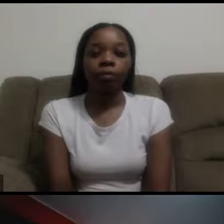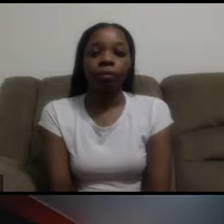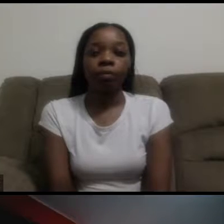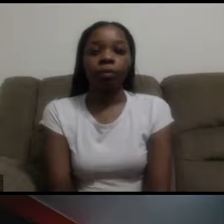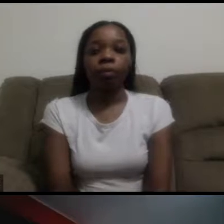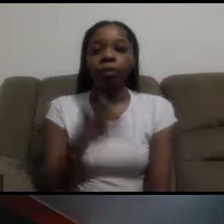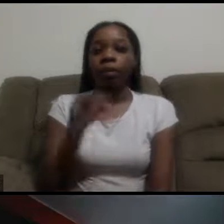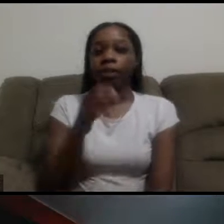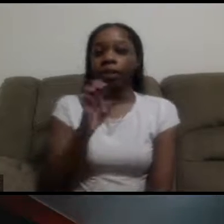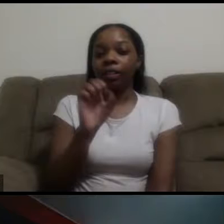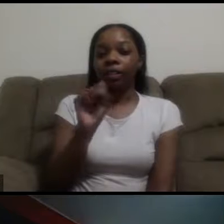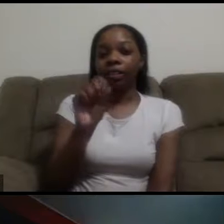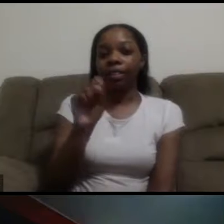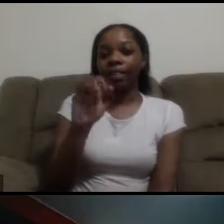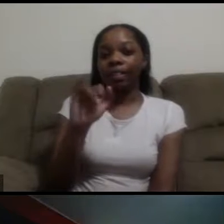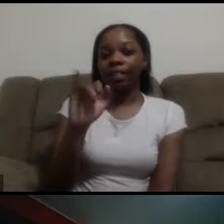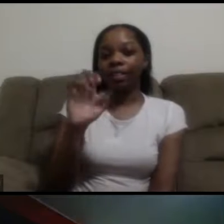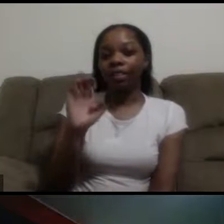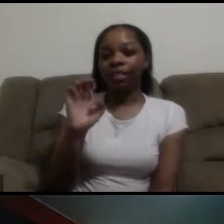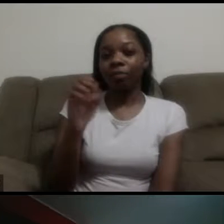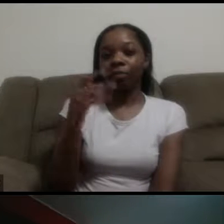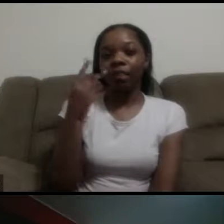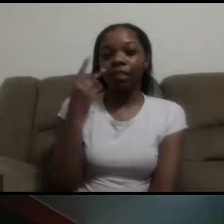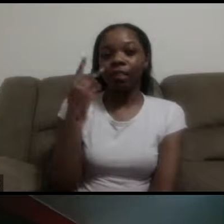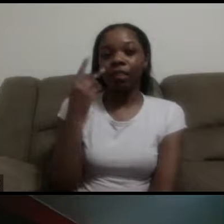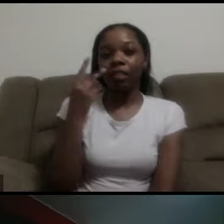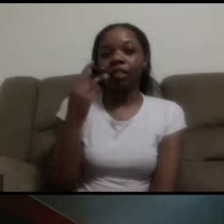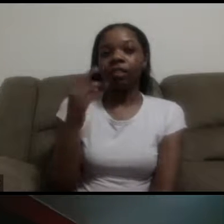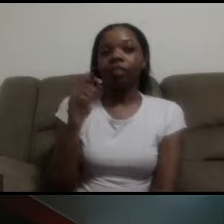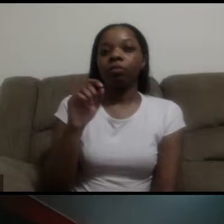Jesse, there's a request in the chat for the link to be resent.